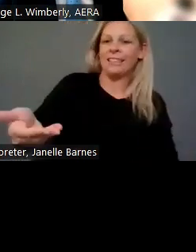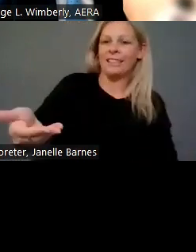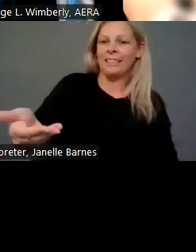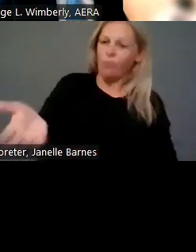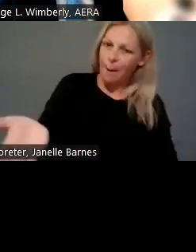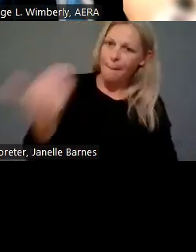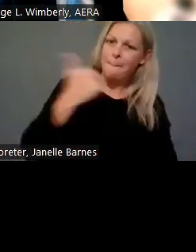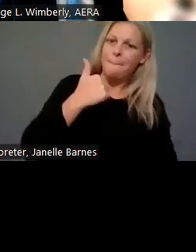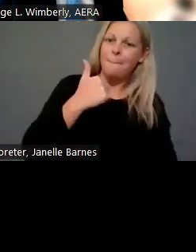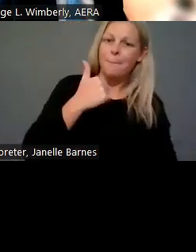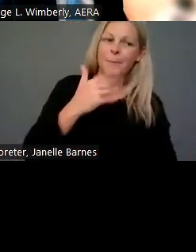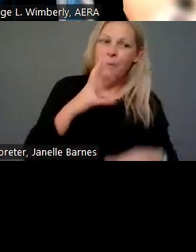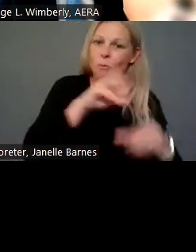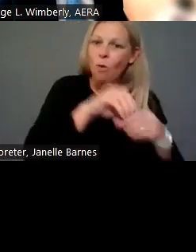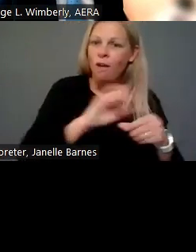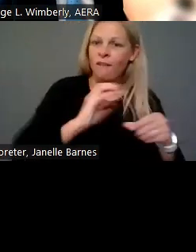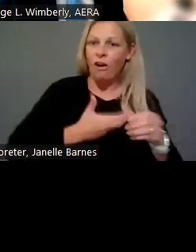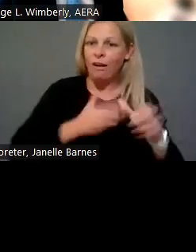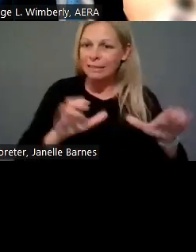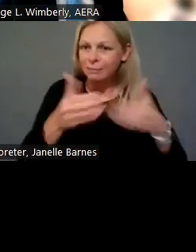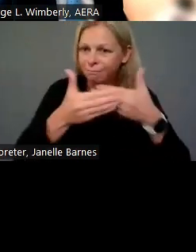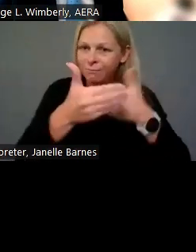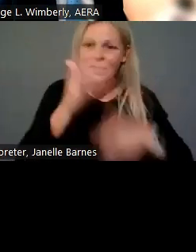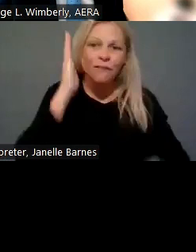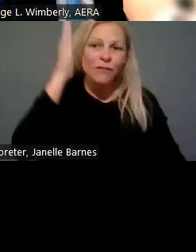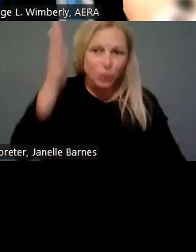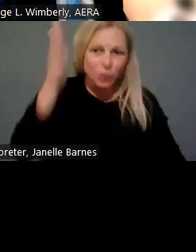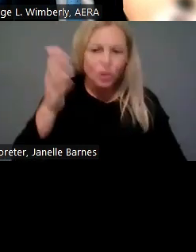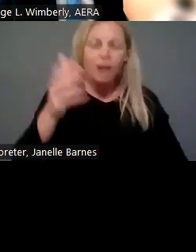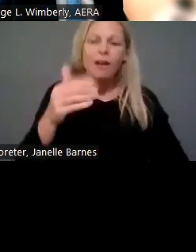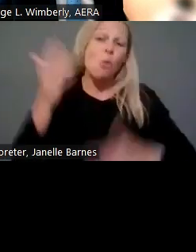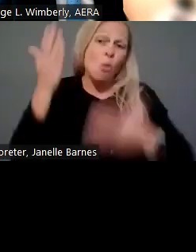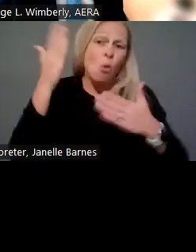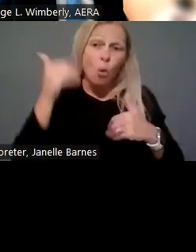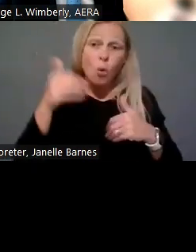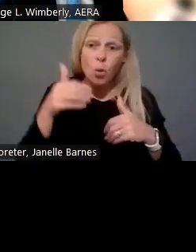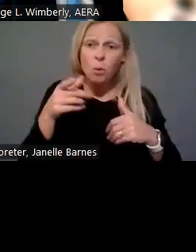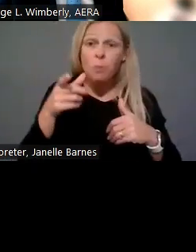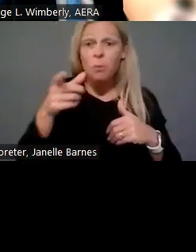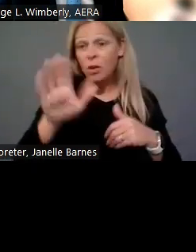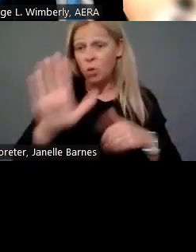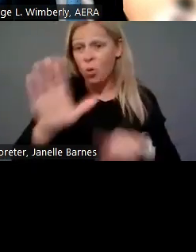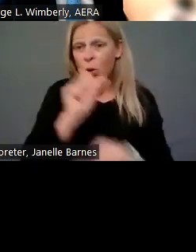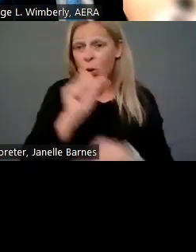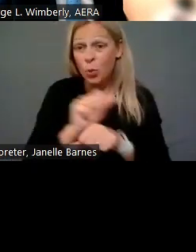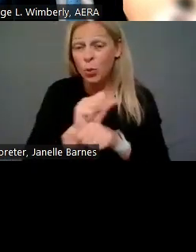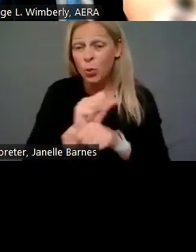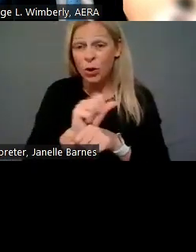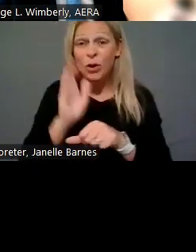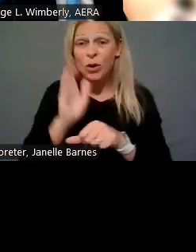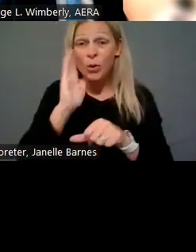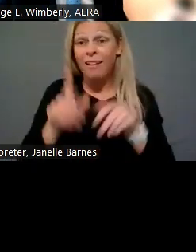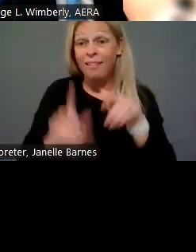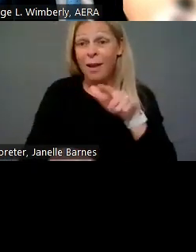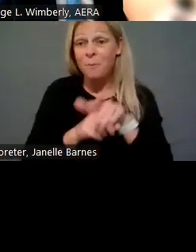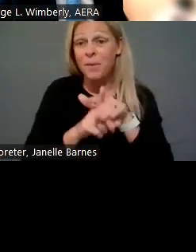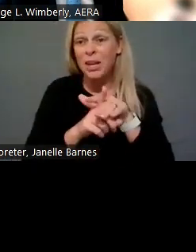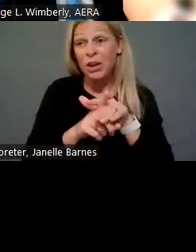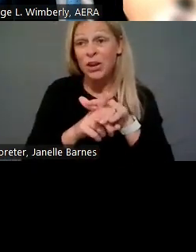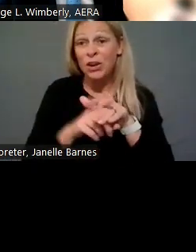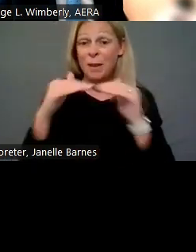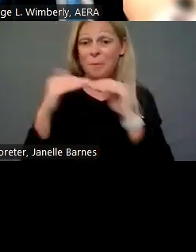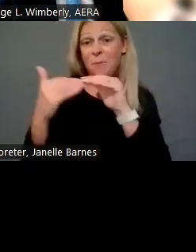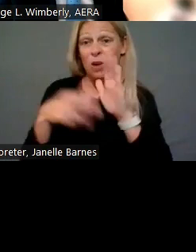keep you informed. So that hoping that that your work will soon appear in